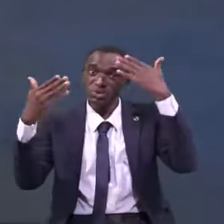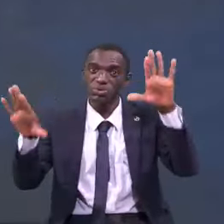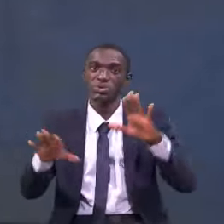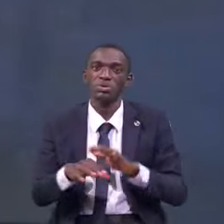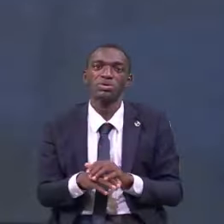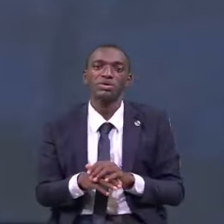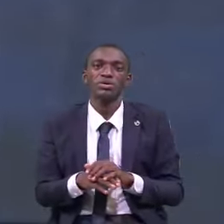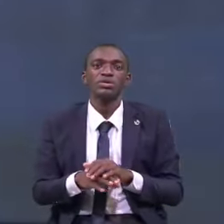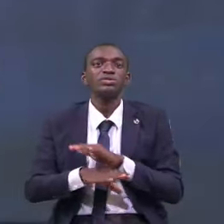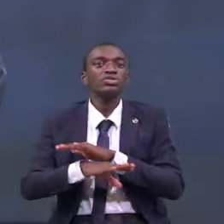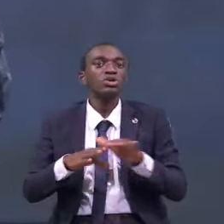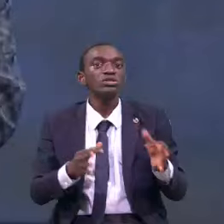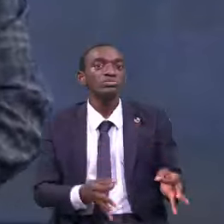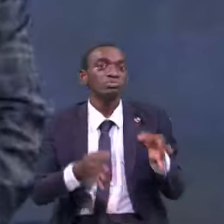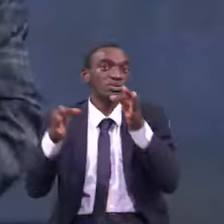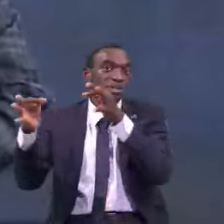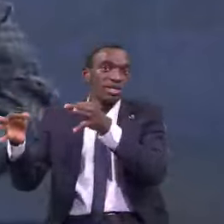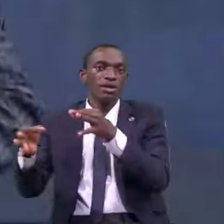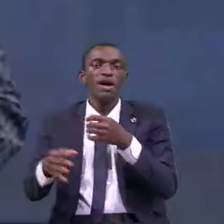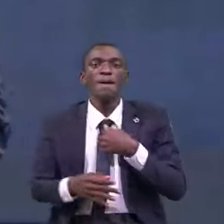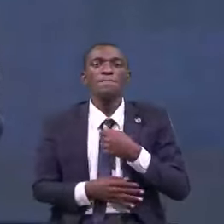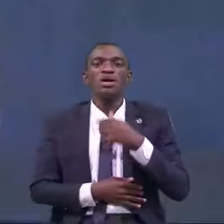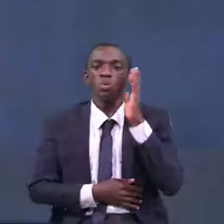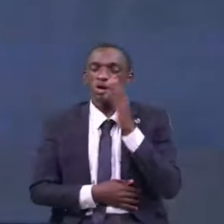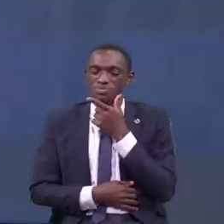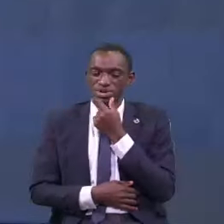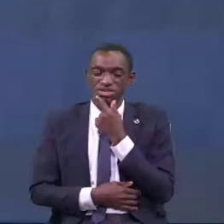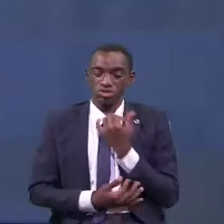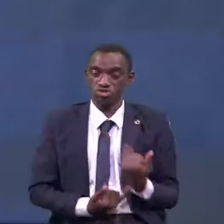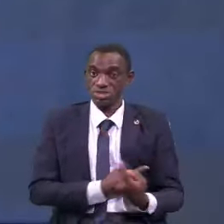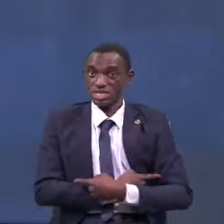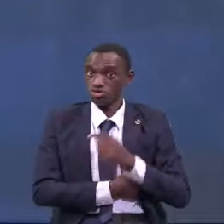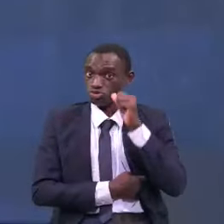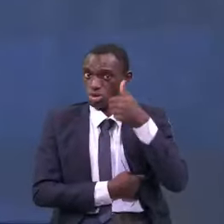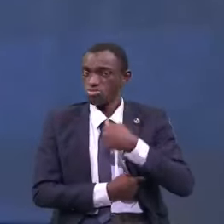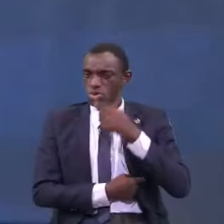I will pretend today, but tomorrow I'll be sincere.